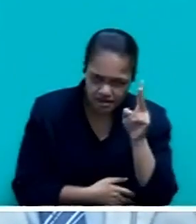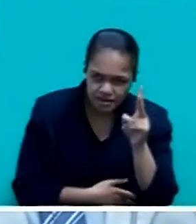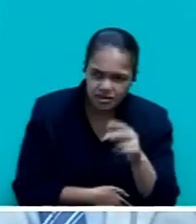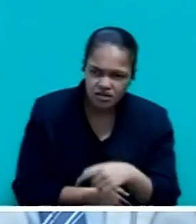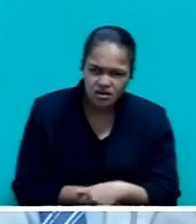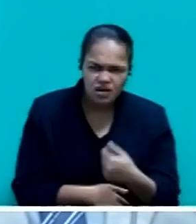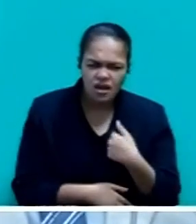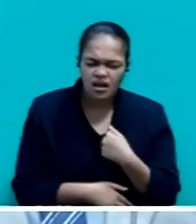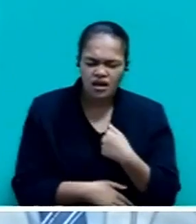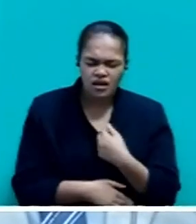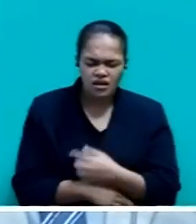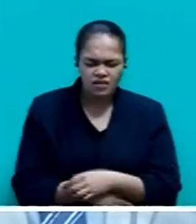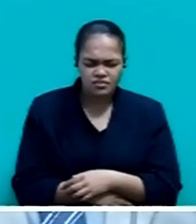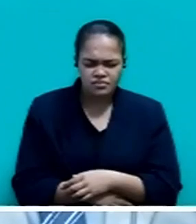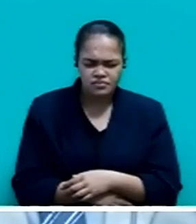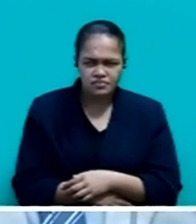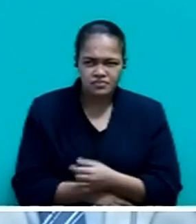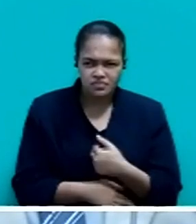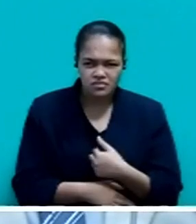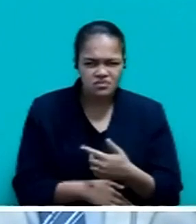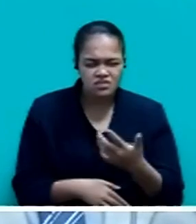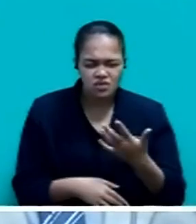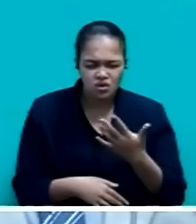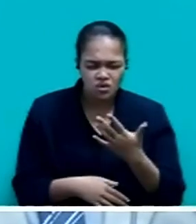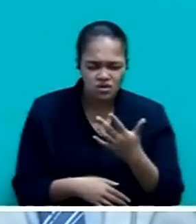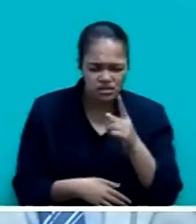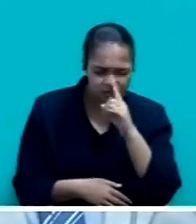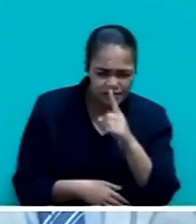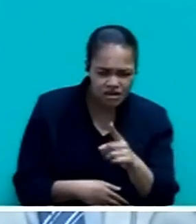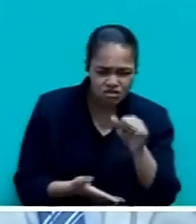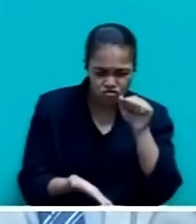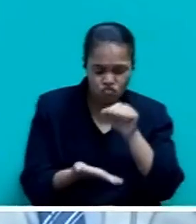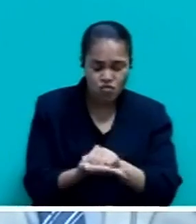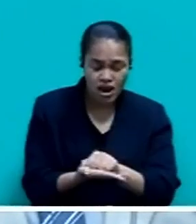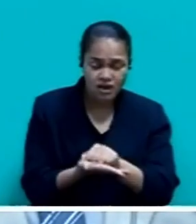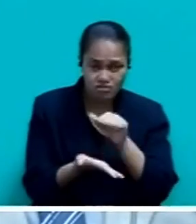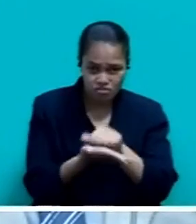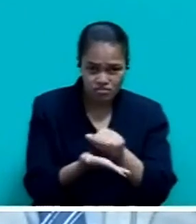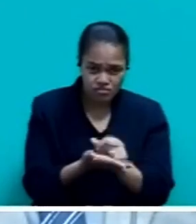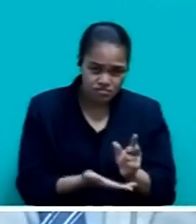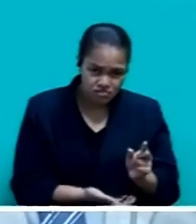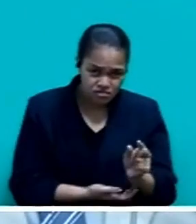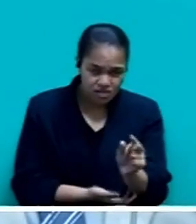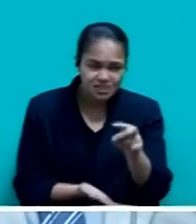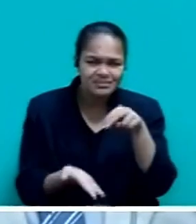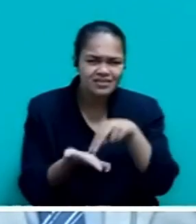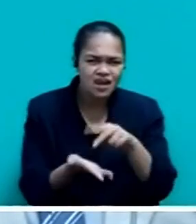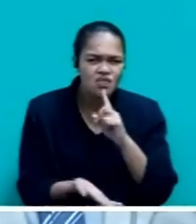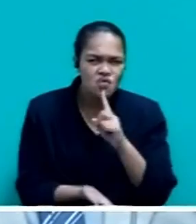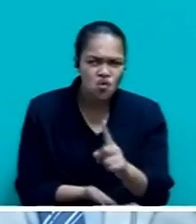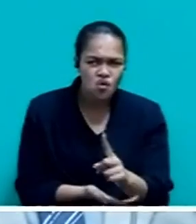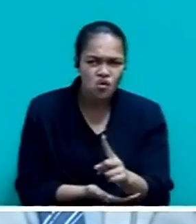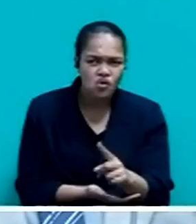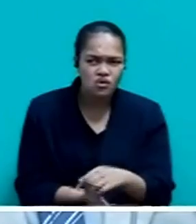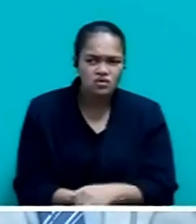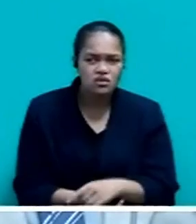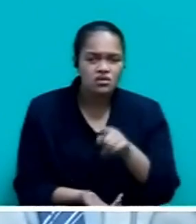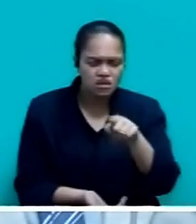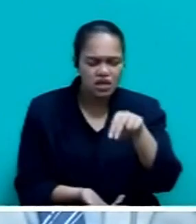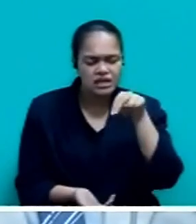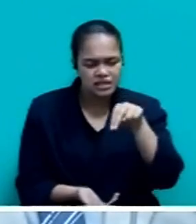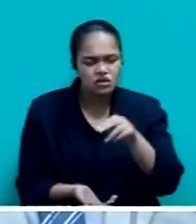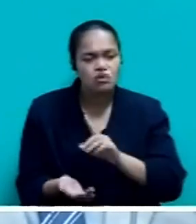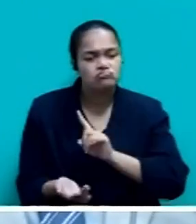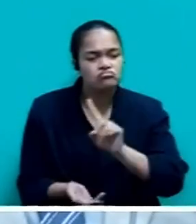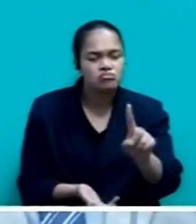the Honourable Attorney General to come through the right procedure under the standing orders, and that is to go to the standing committees. And